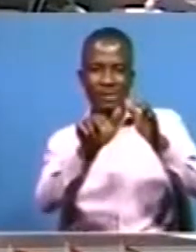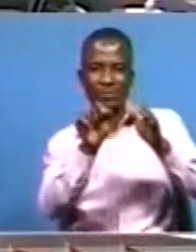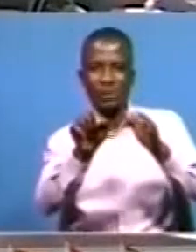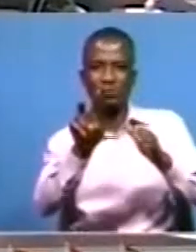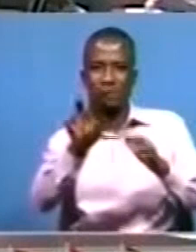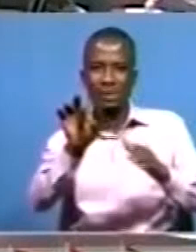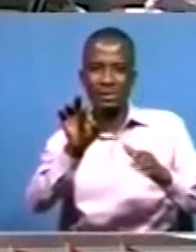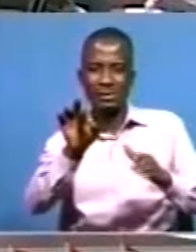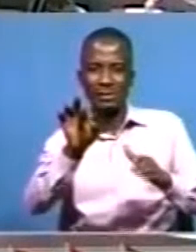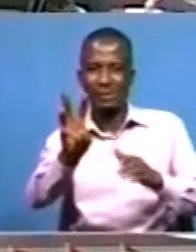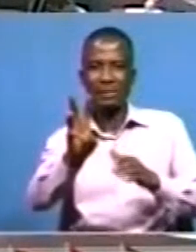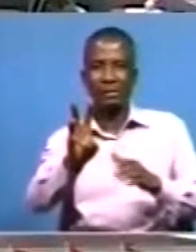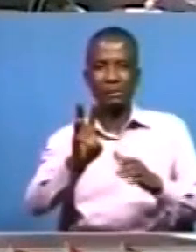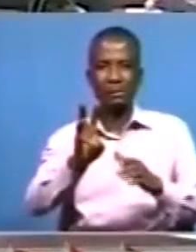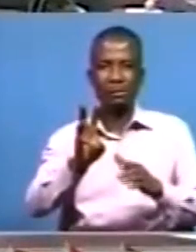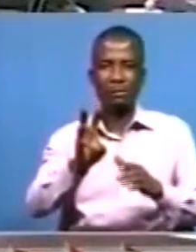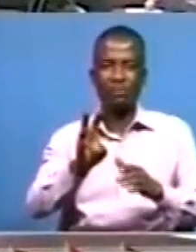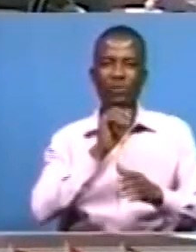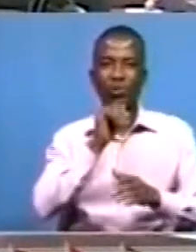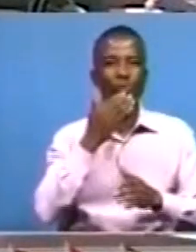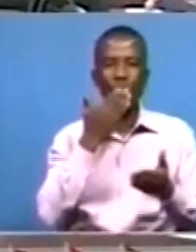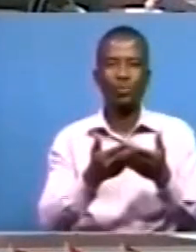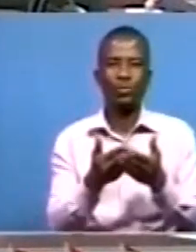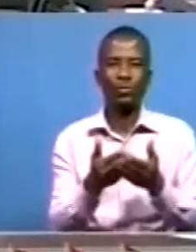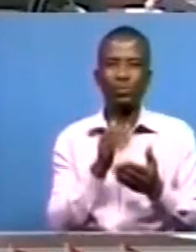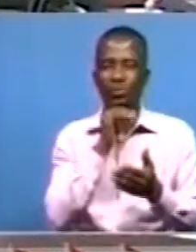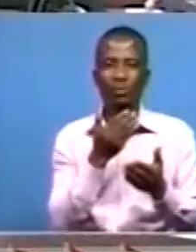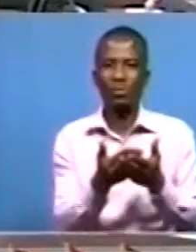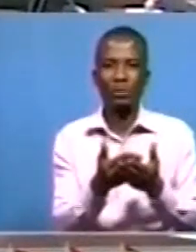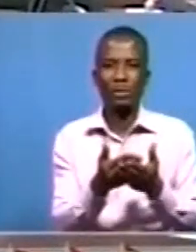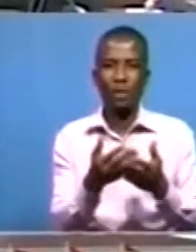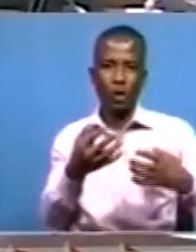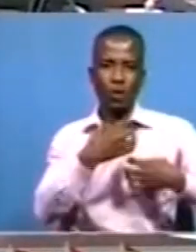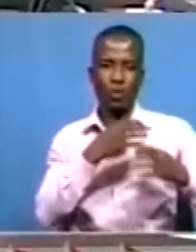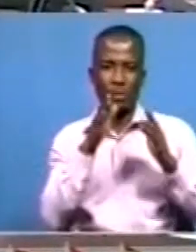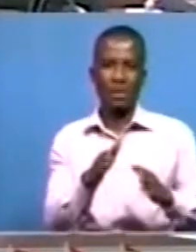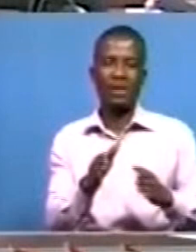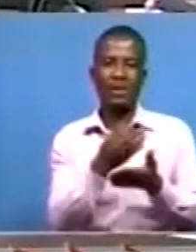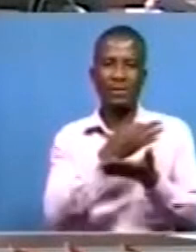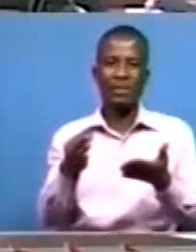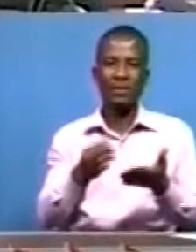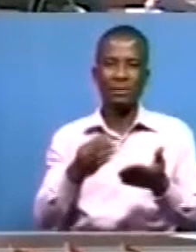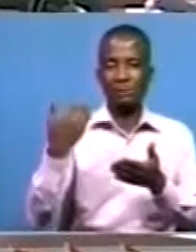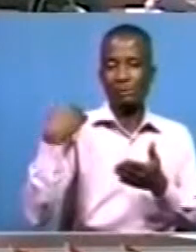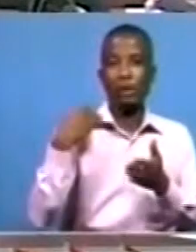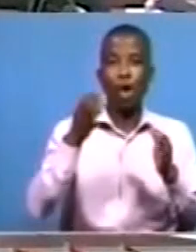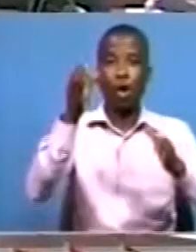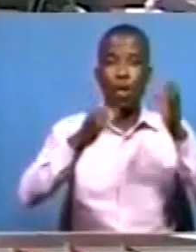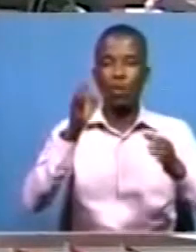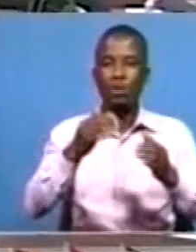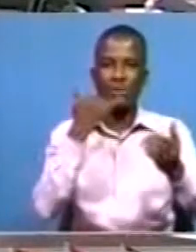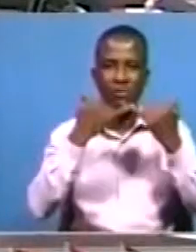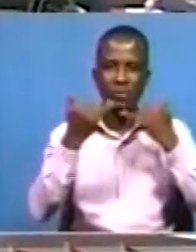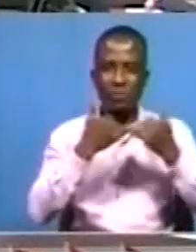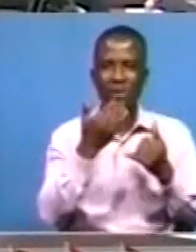and 296, as it was unreasonable and irrational. Counsel for petitioner failed to draw the court's attention to any